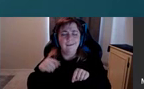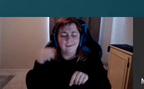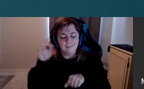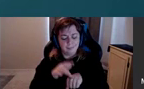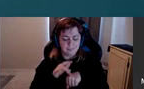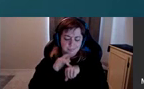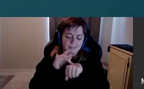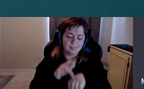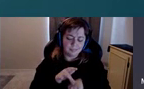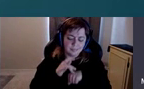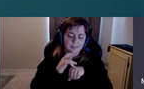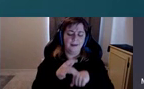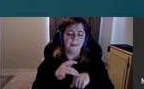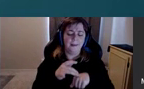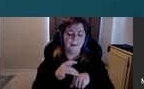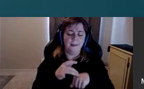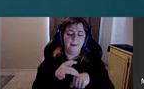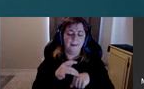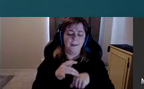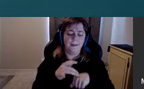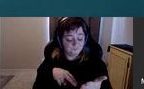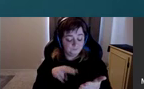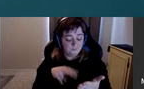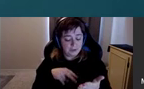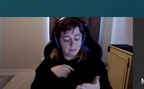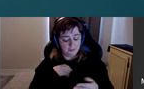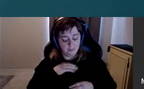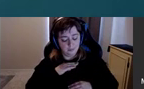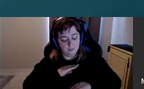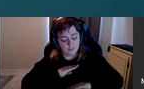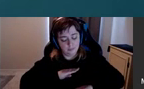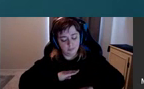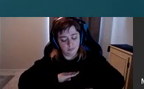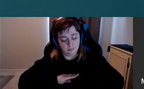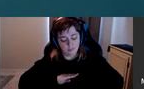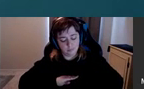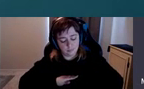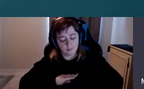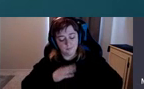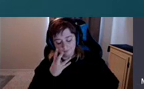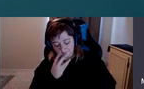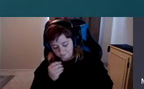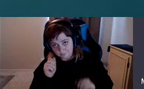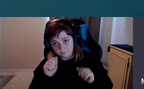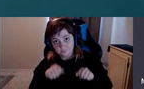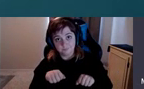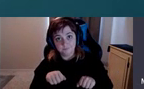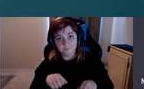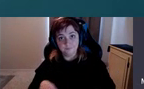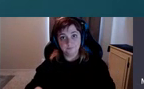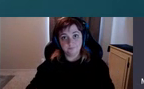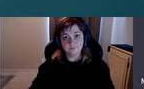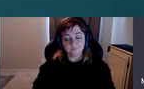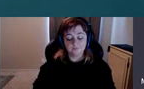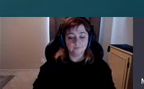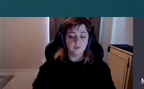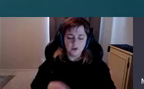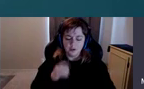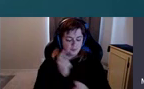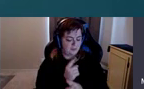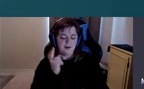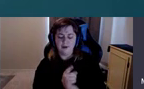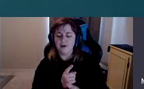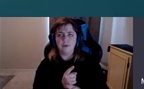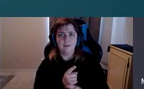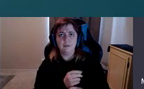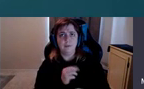read, it'll help me calm down and hopefully help put me to sleep. Right. Right. Yeah. Or find the